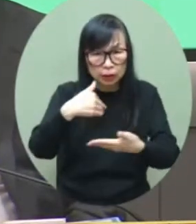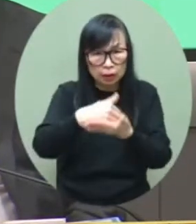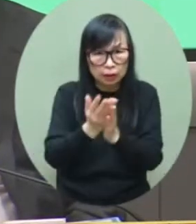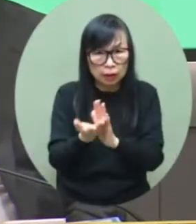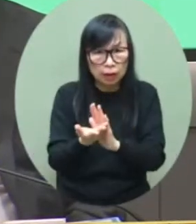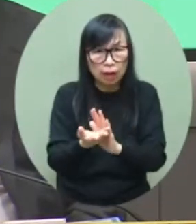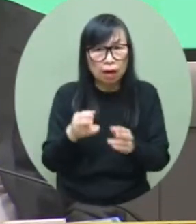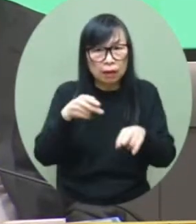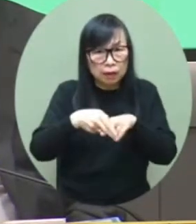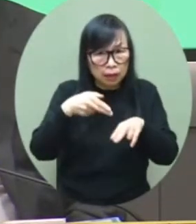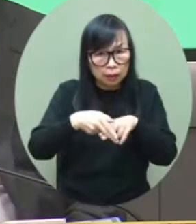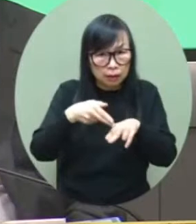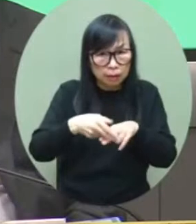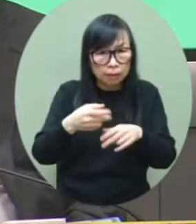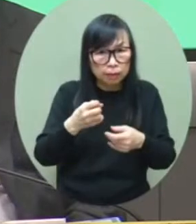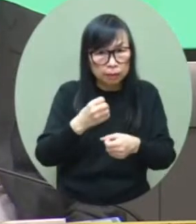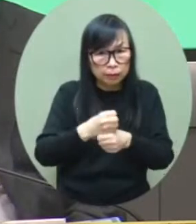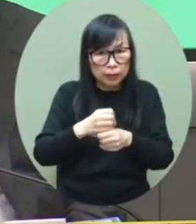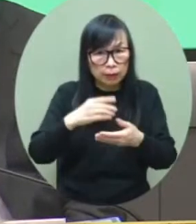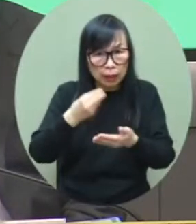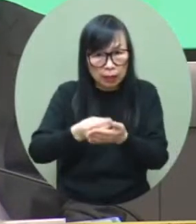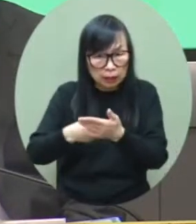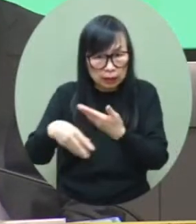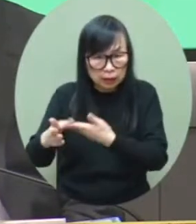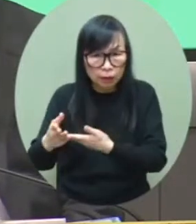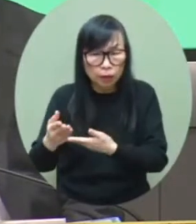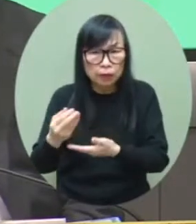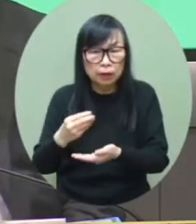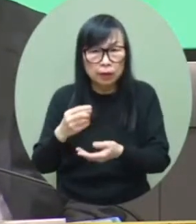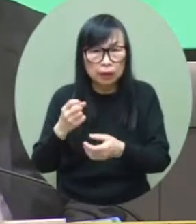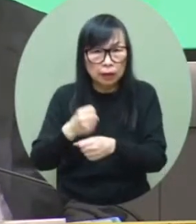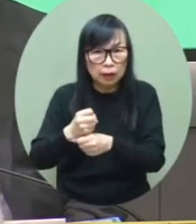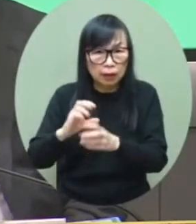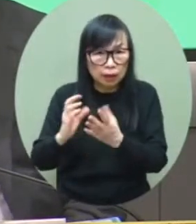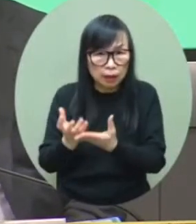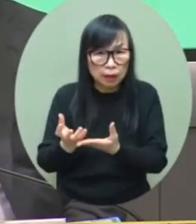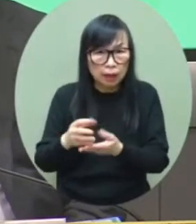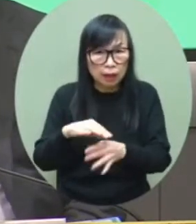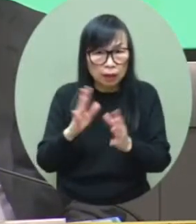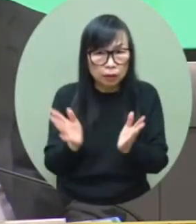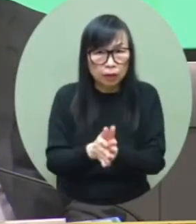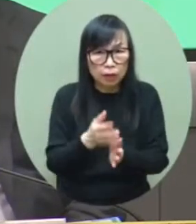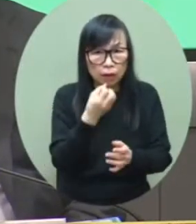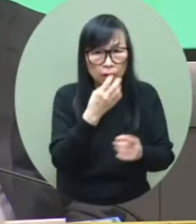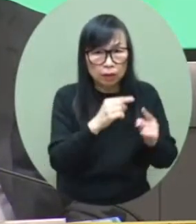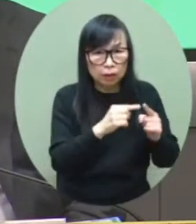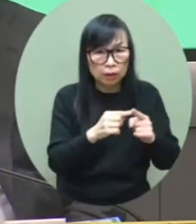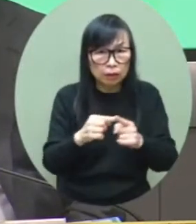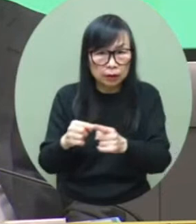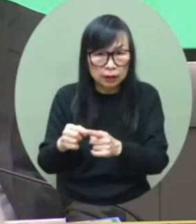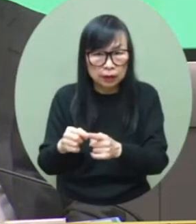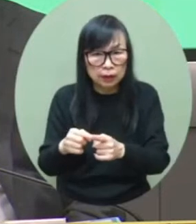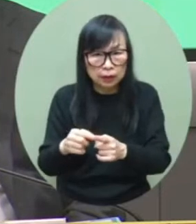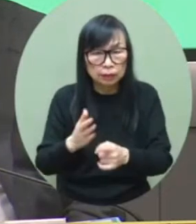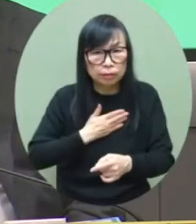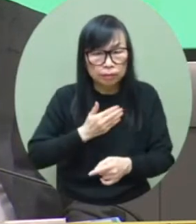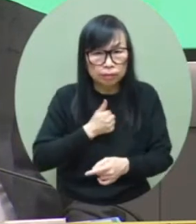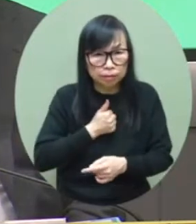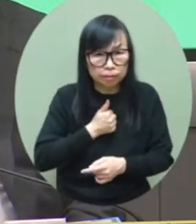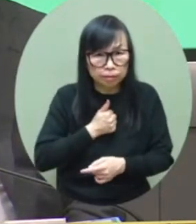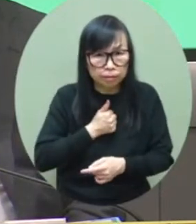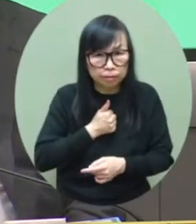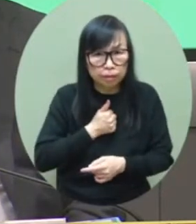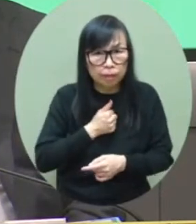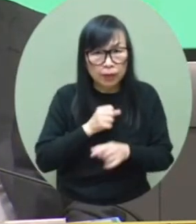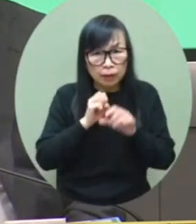Authority, the Tourism Board and so on. In fact, for our catering, retail sectors, and even everyone